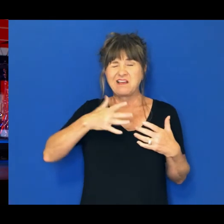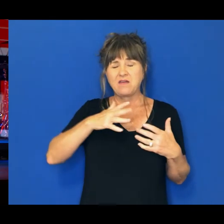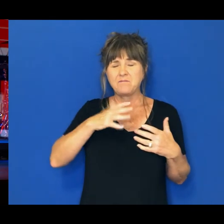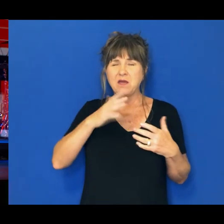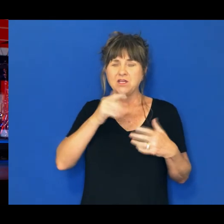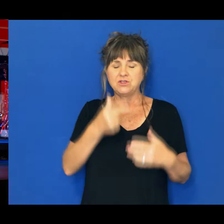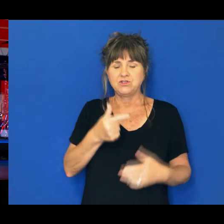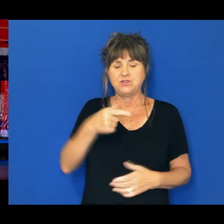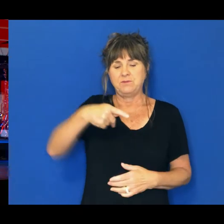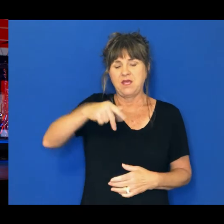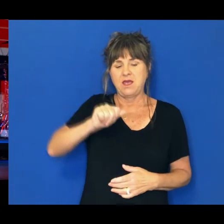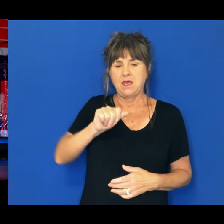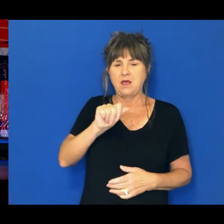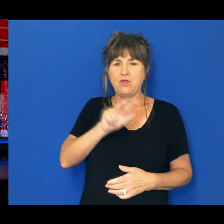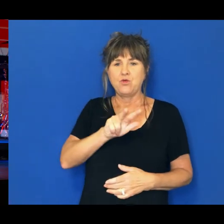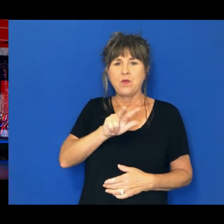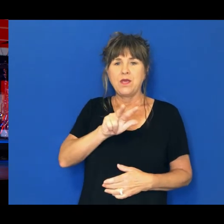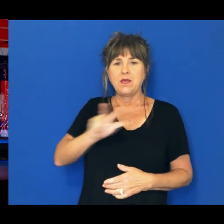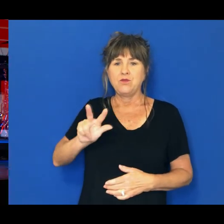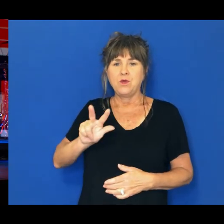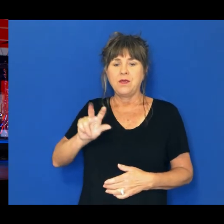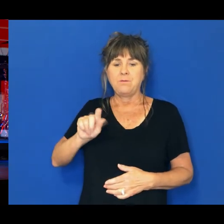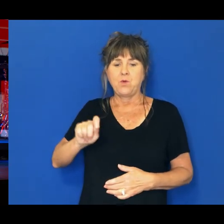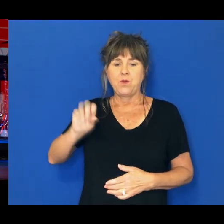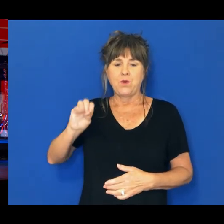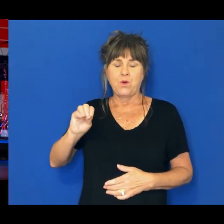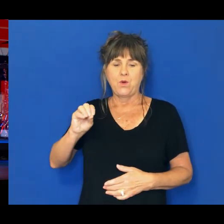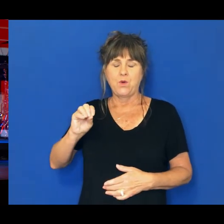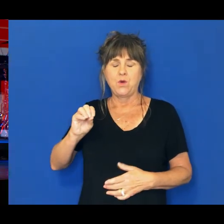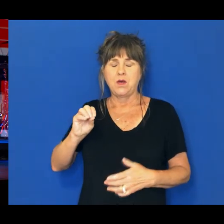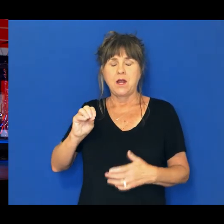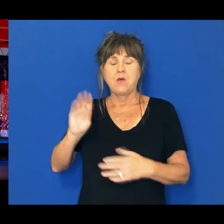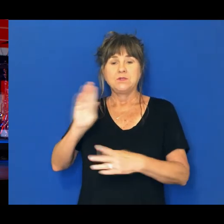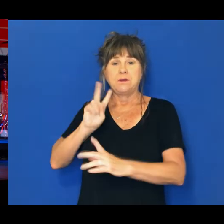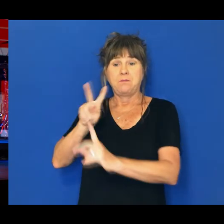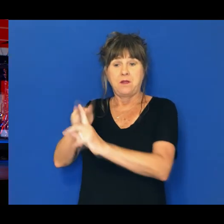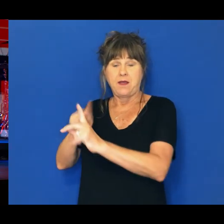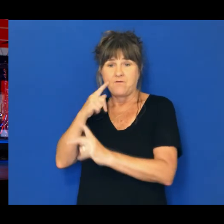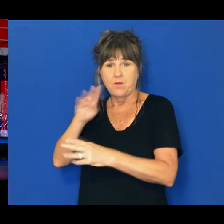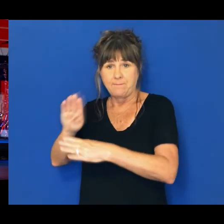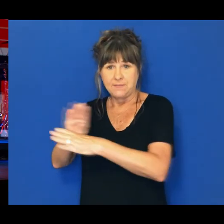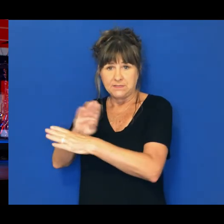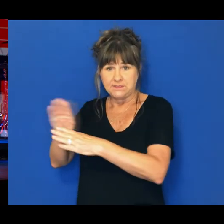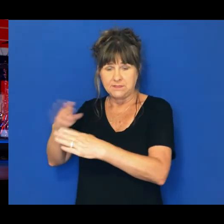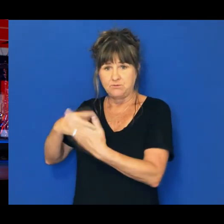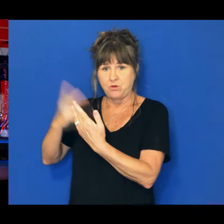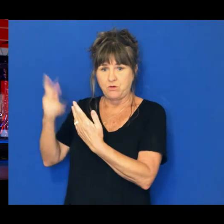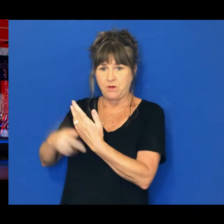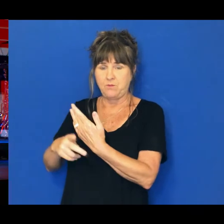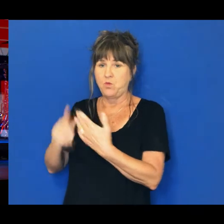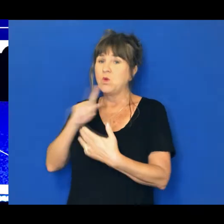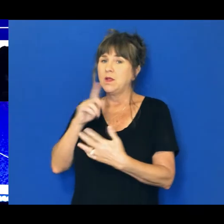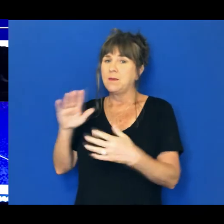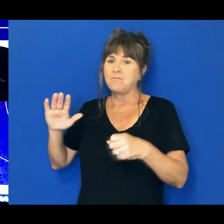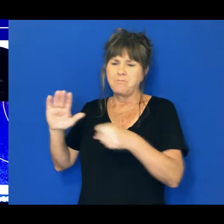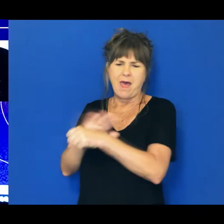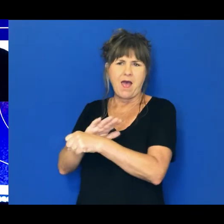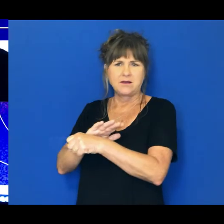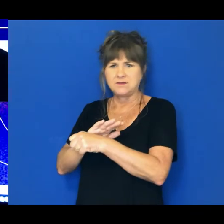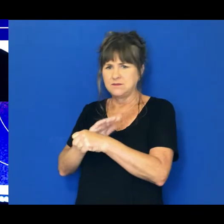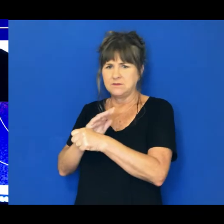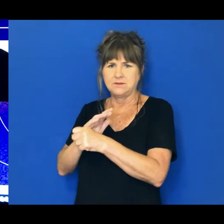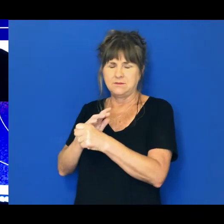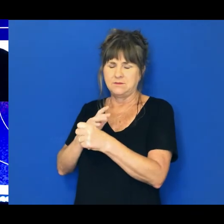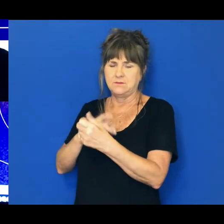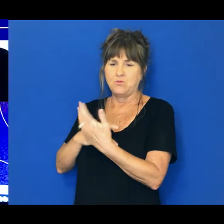3.0, and I was applying for the business program, which at the time was one of the most impacted degree programs at San Diego